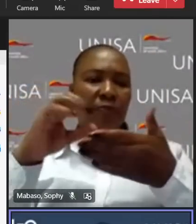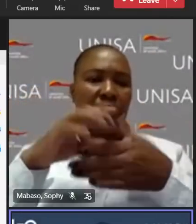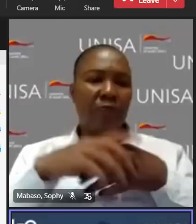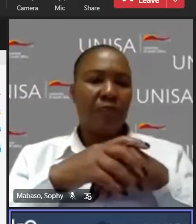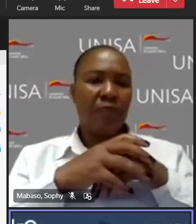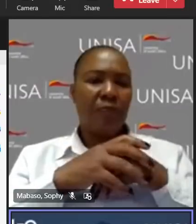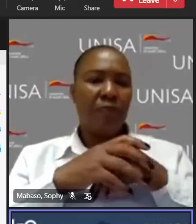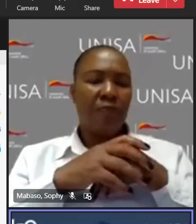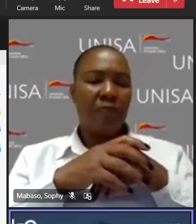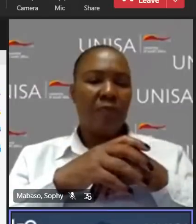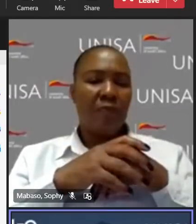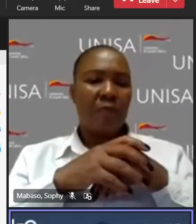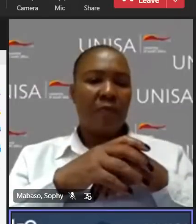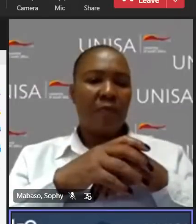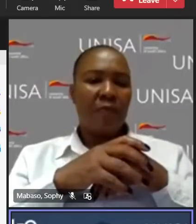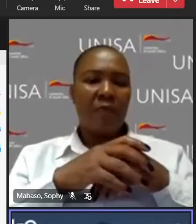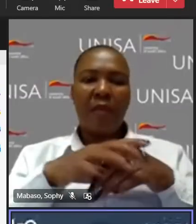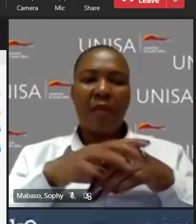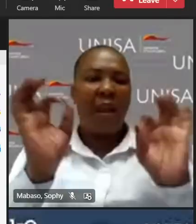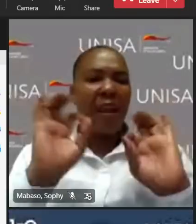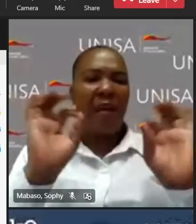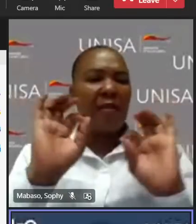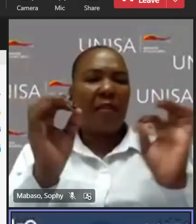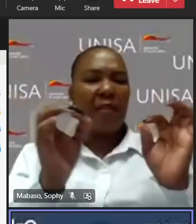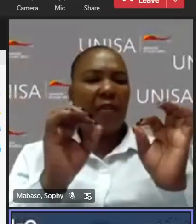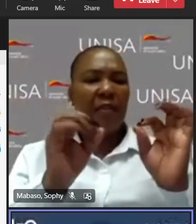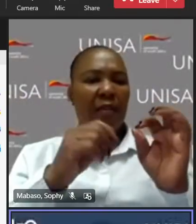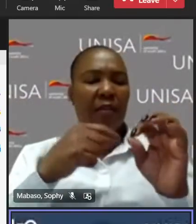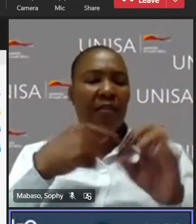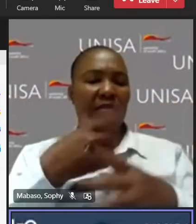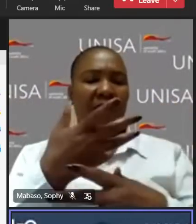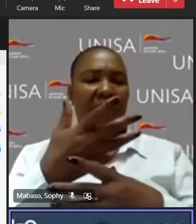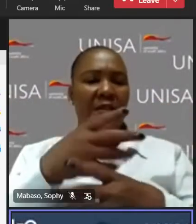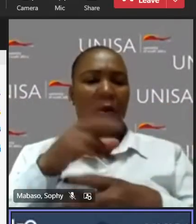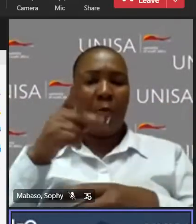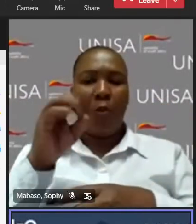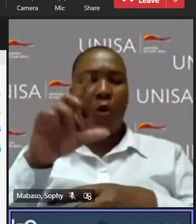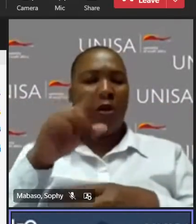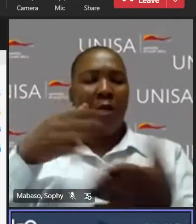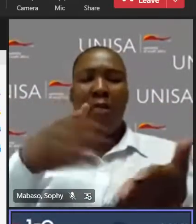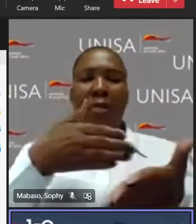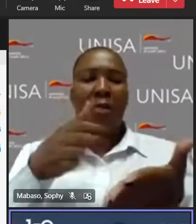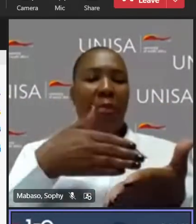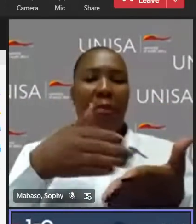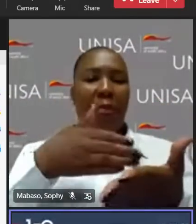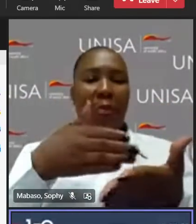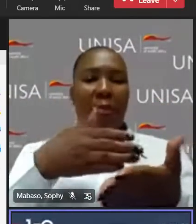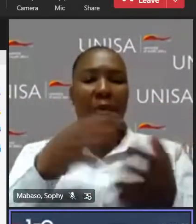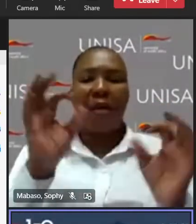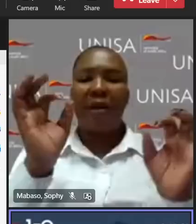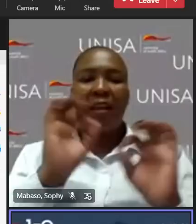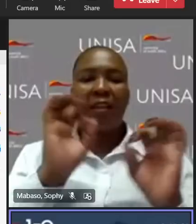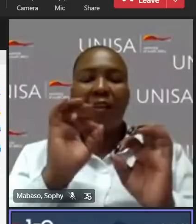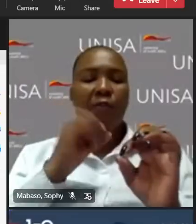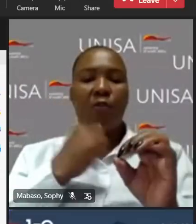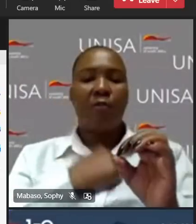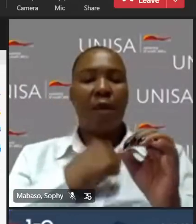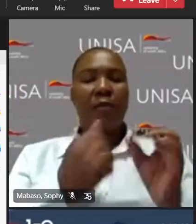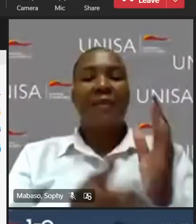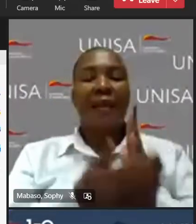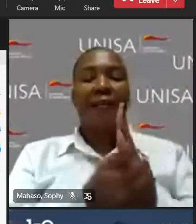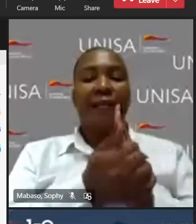Or is it not? No, the poll is not showing on my side.